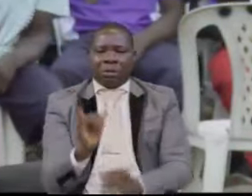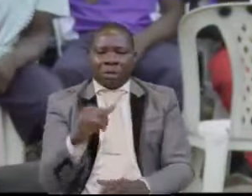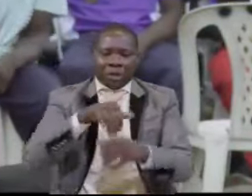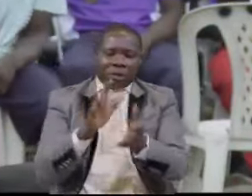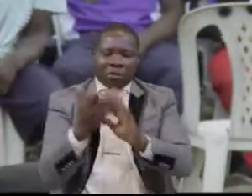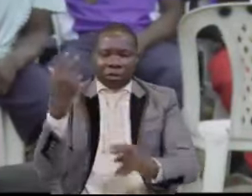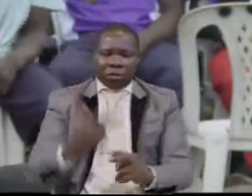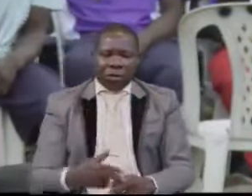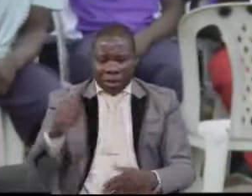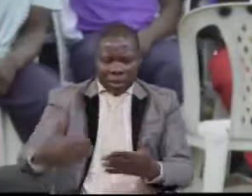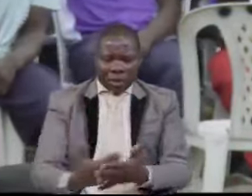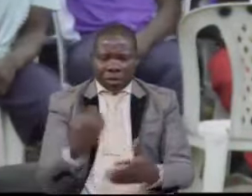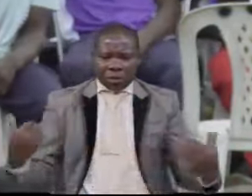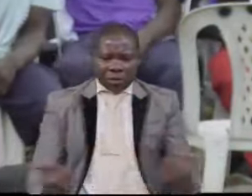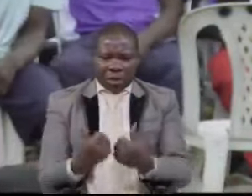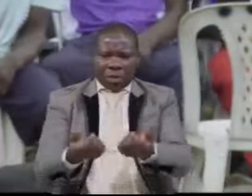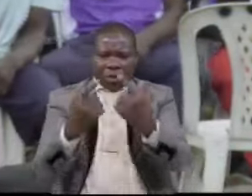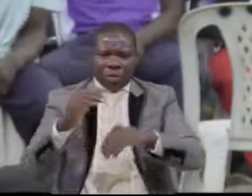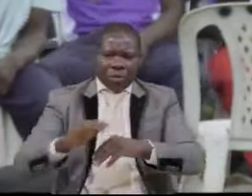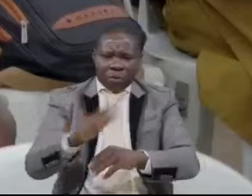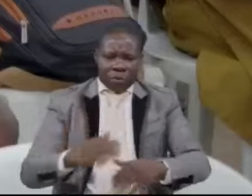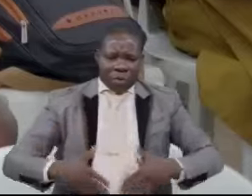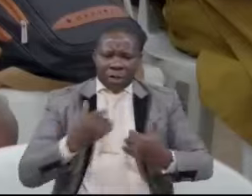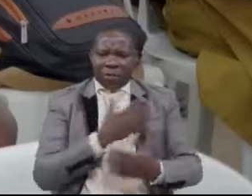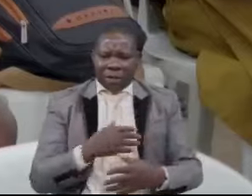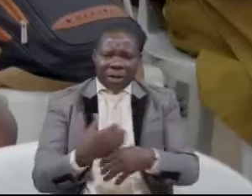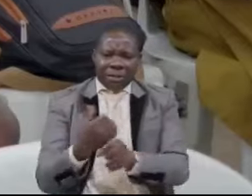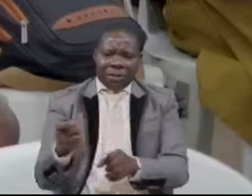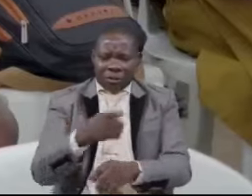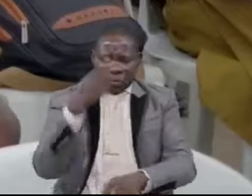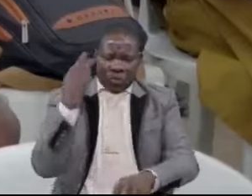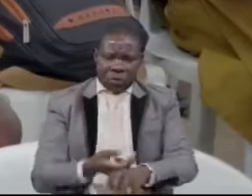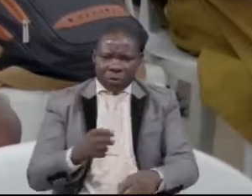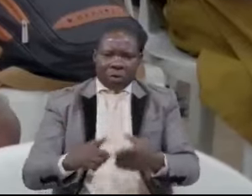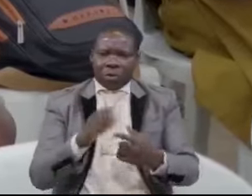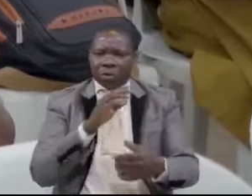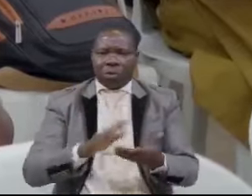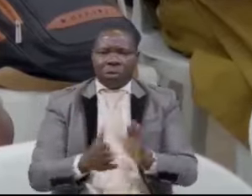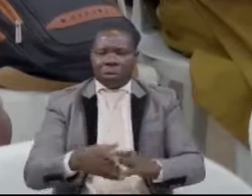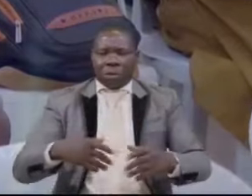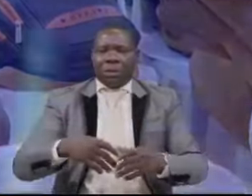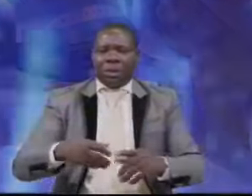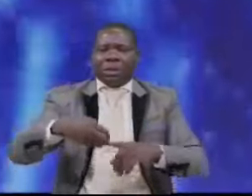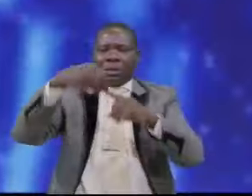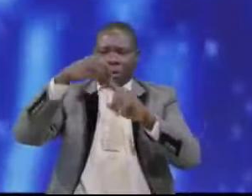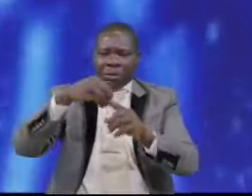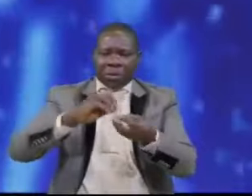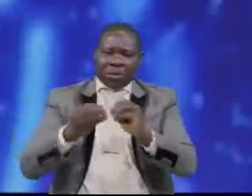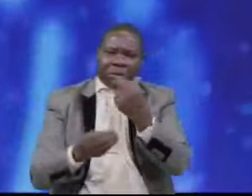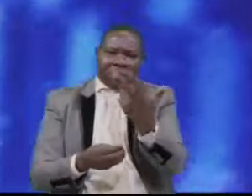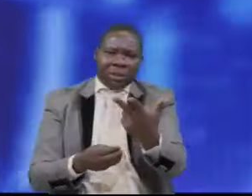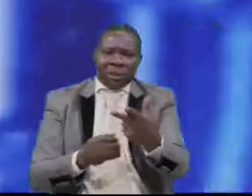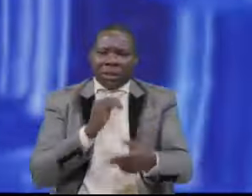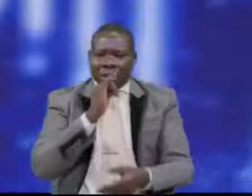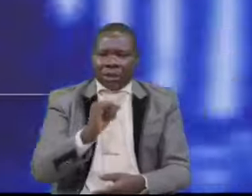coming upon your life, and toughened to be exceptional. Number 3 is recommitment. You know,